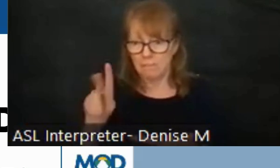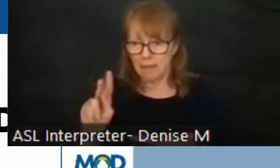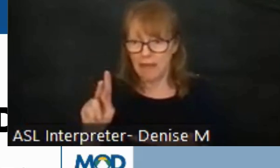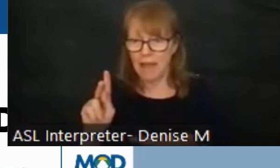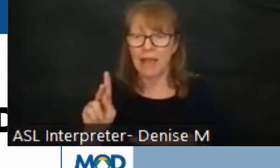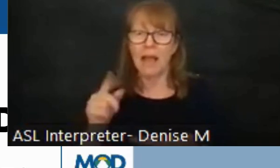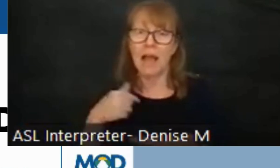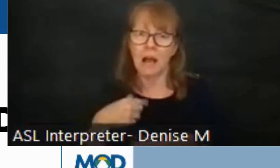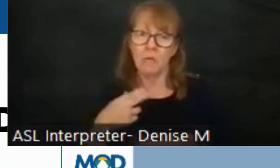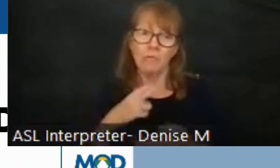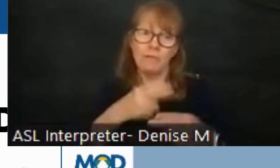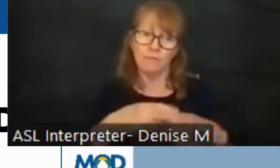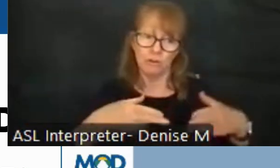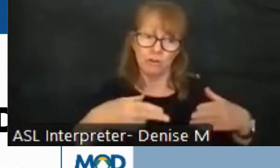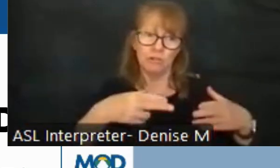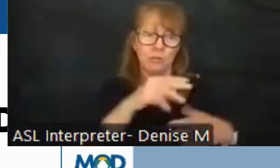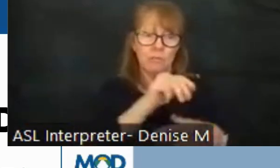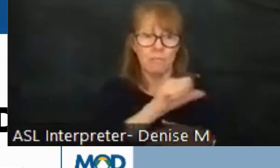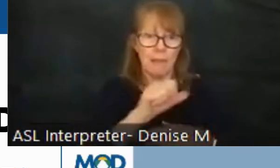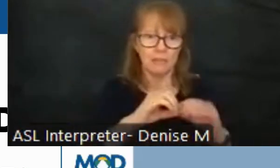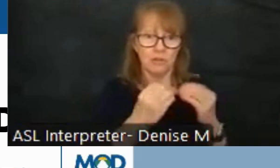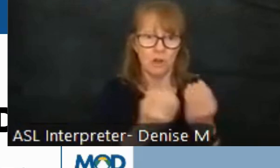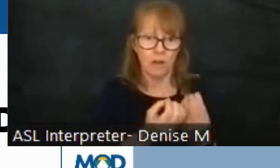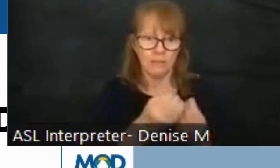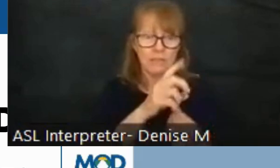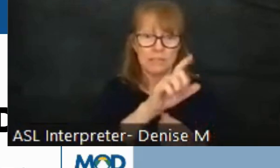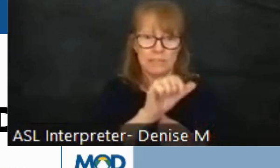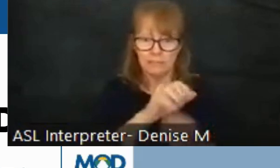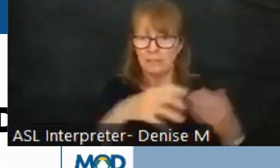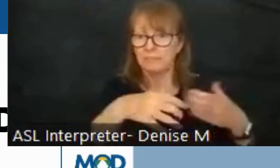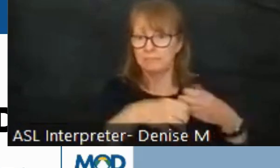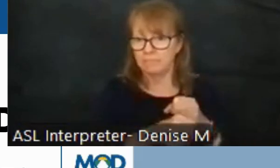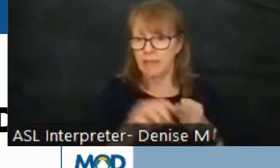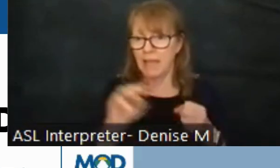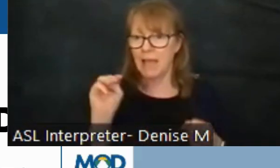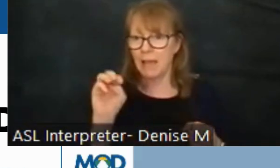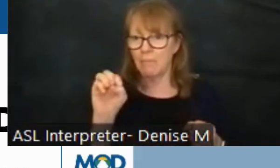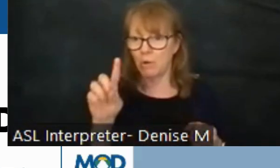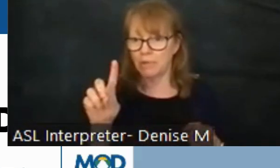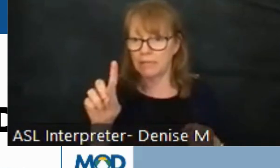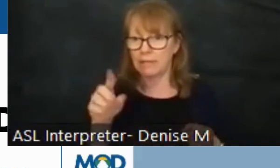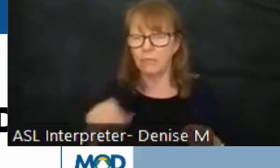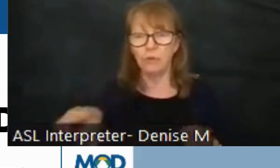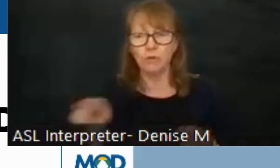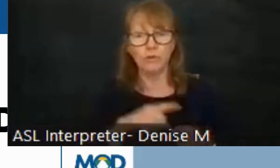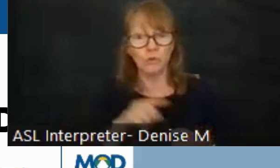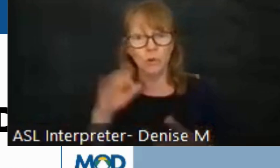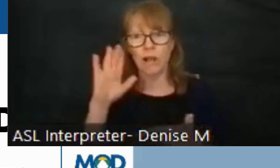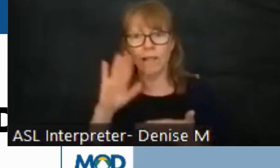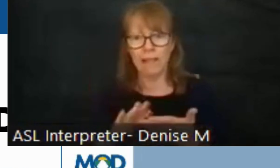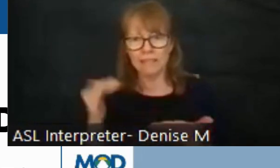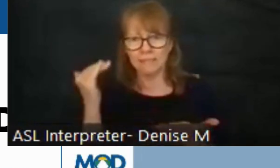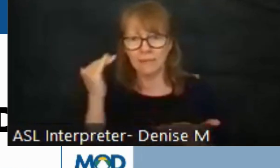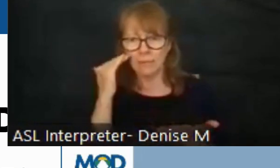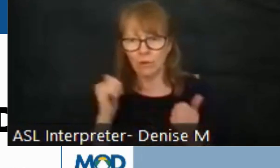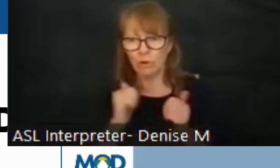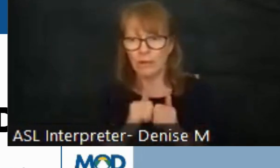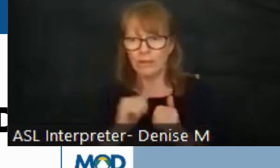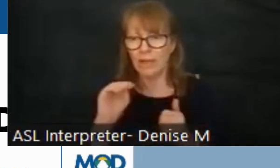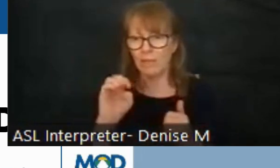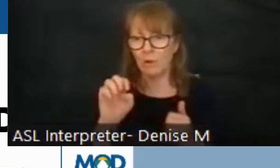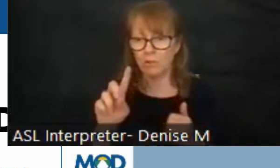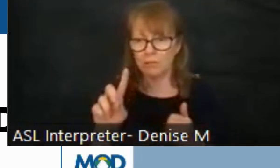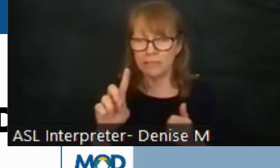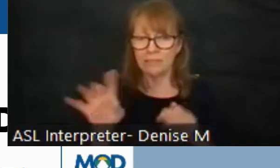to Mass Office on Disability. So for those of you who are less familiar with MOD, I'll tell you a little bit about us.